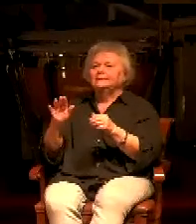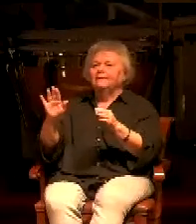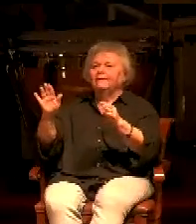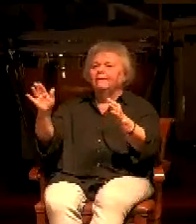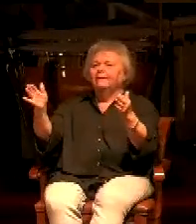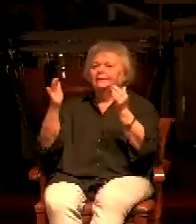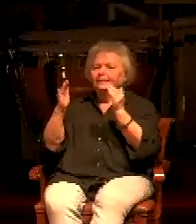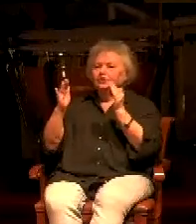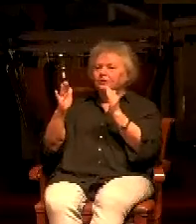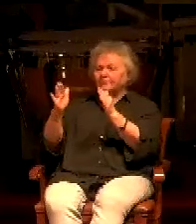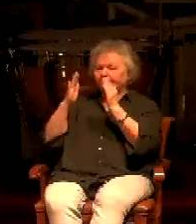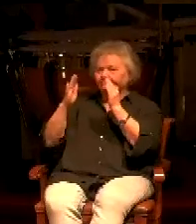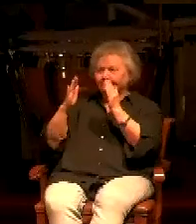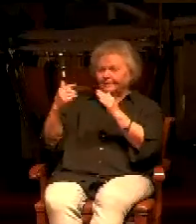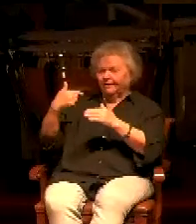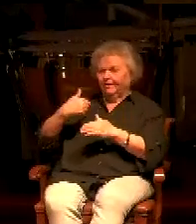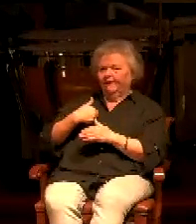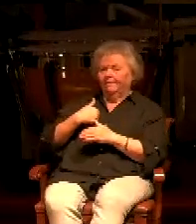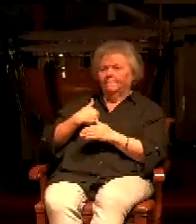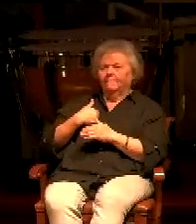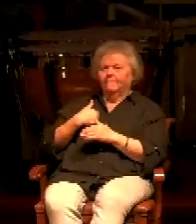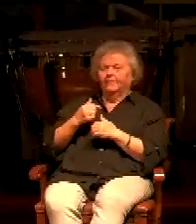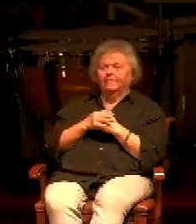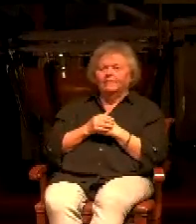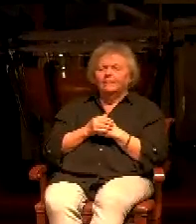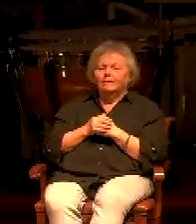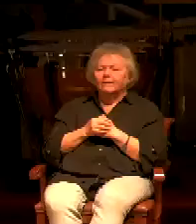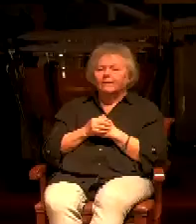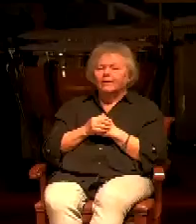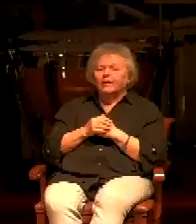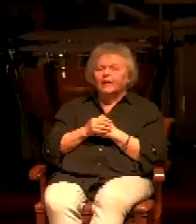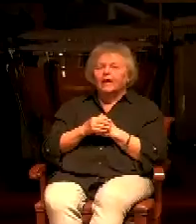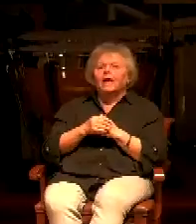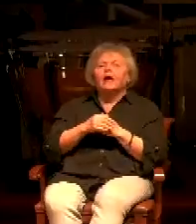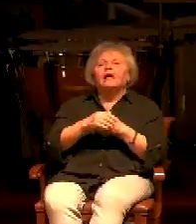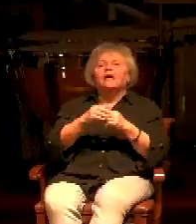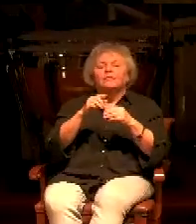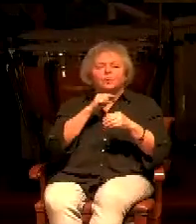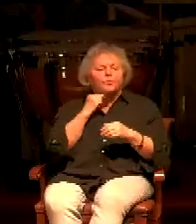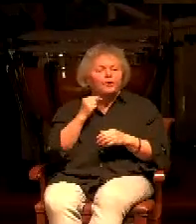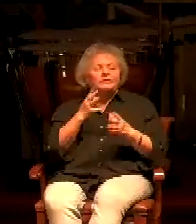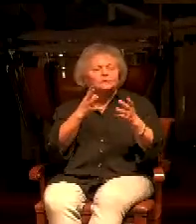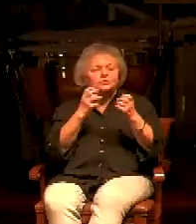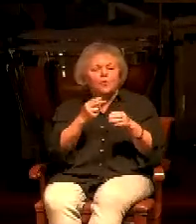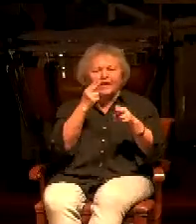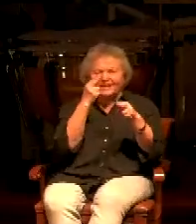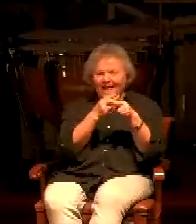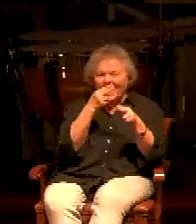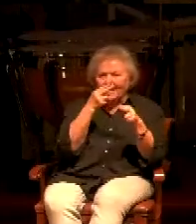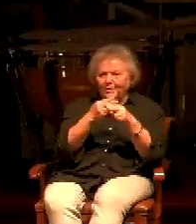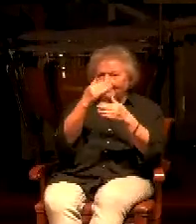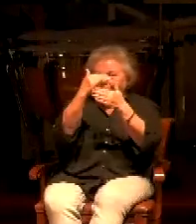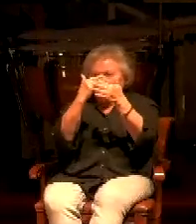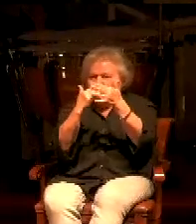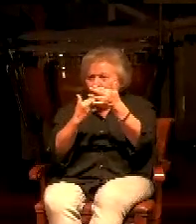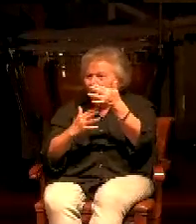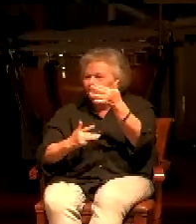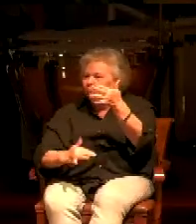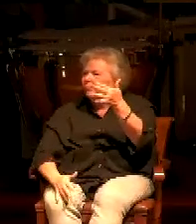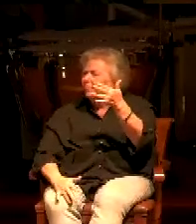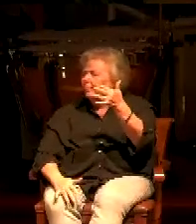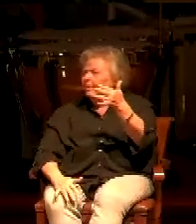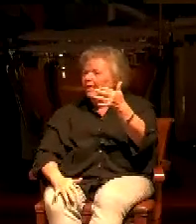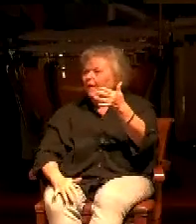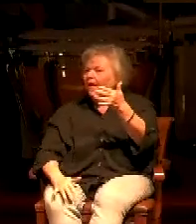They're asking about his disciples. "Where is your followers? Let us get some names. We want to round them up. We want to squash this rebellion."